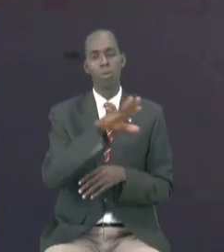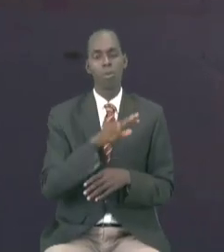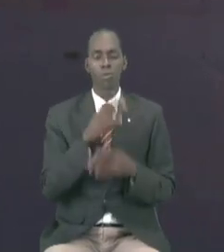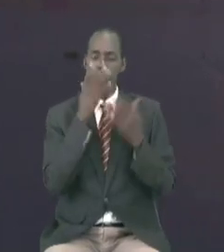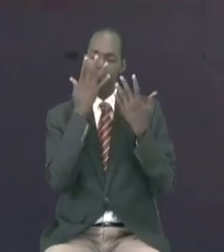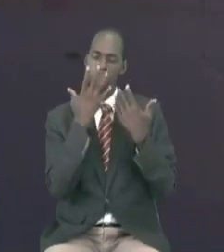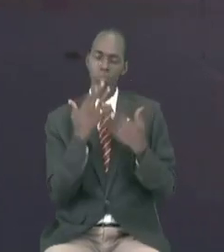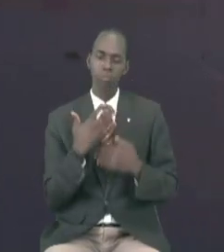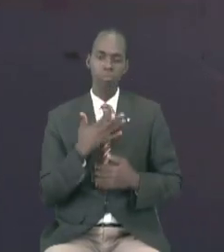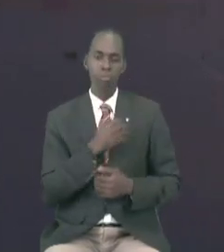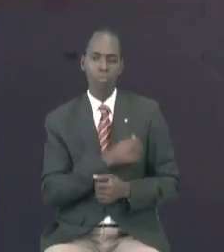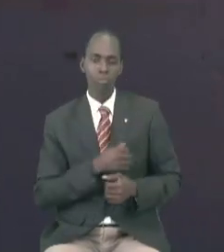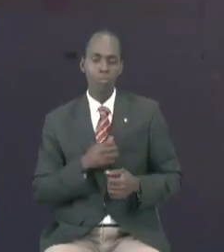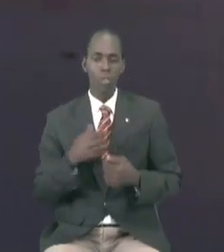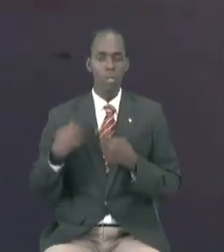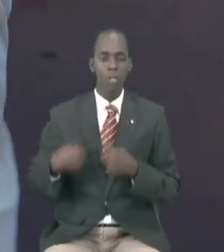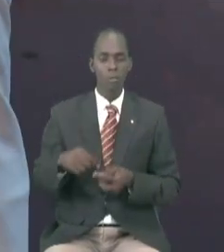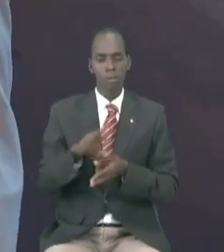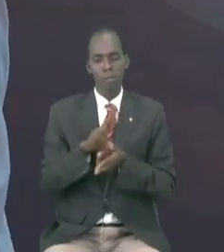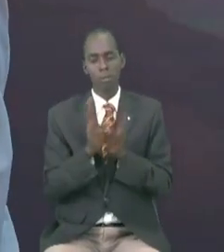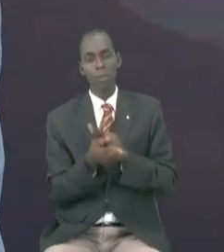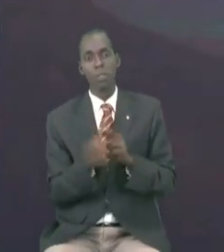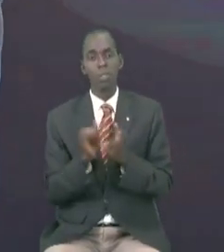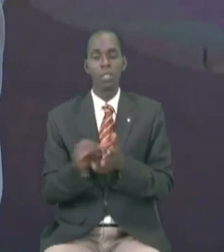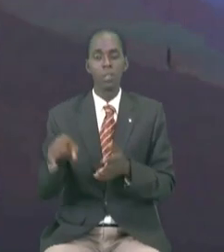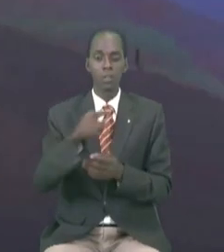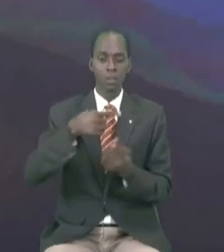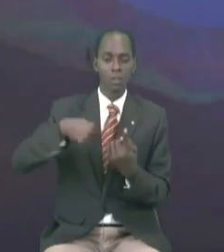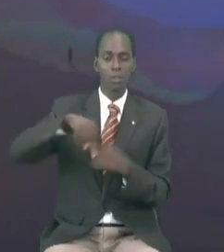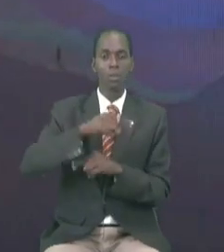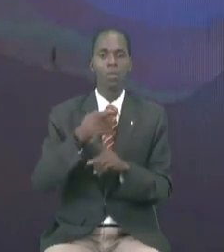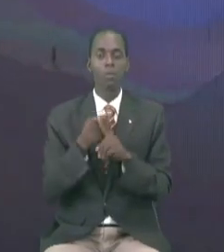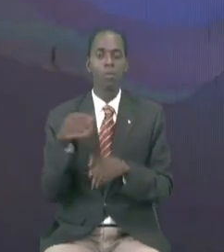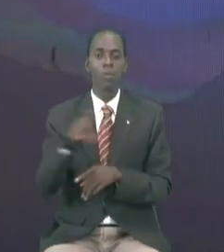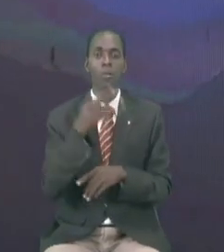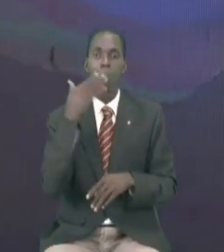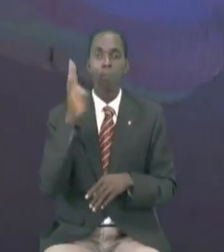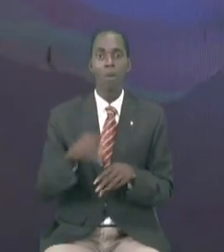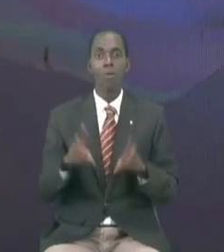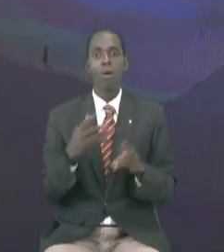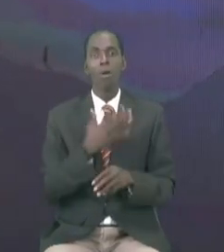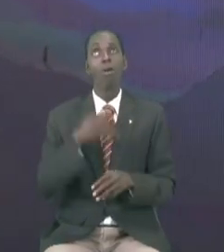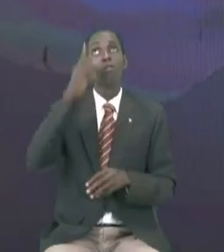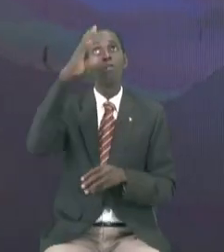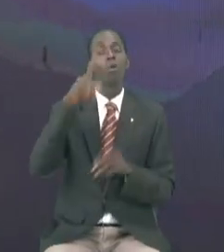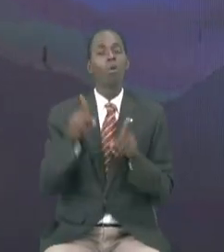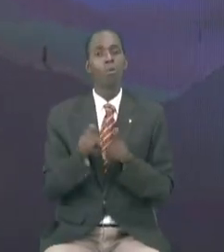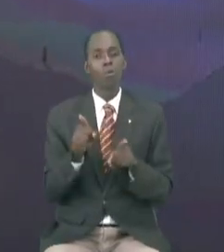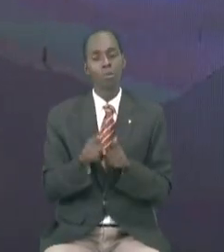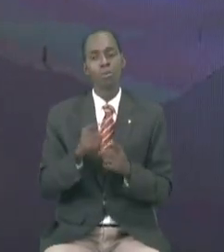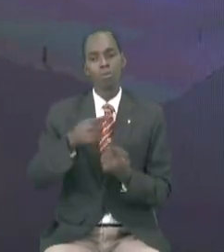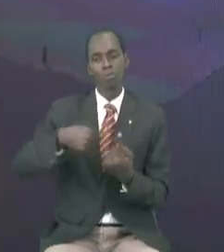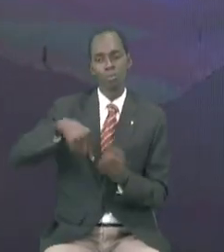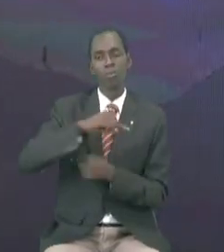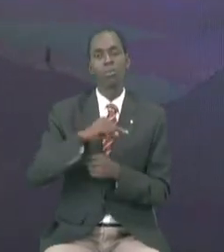repented of the evil that he had said that he would do unto them, and he did